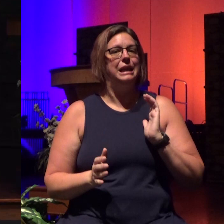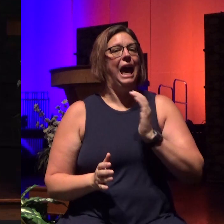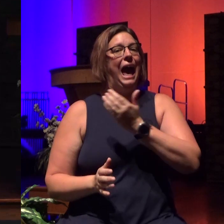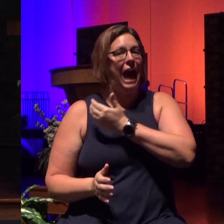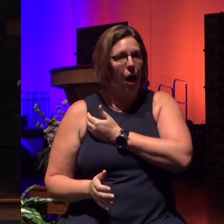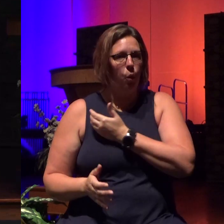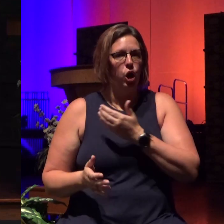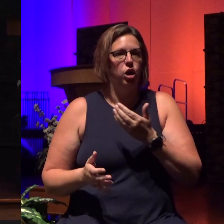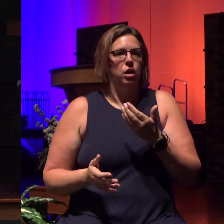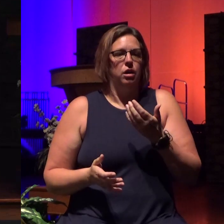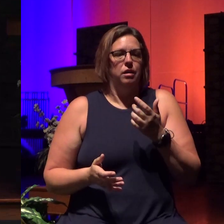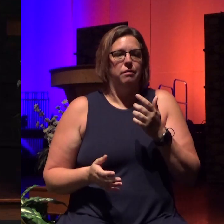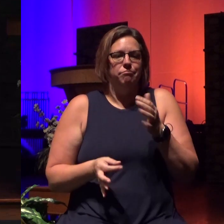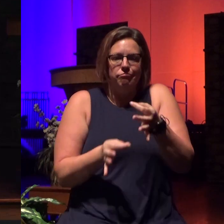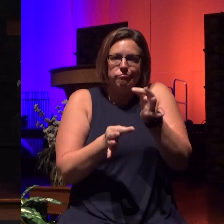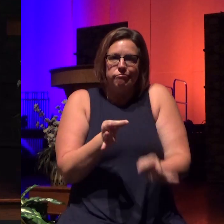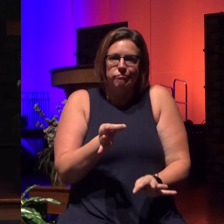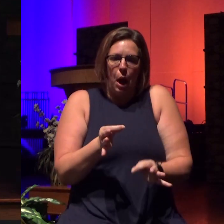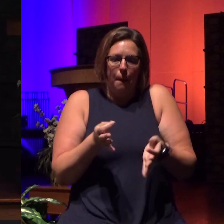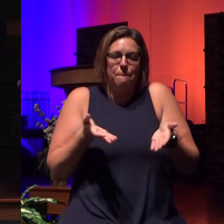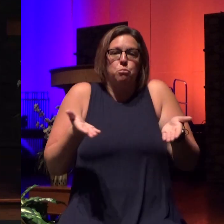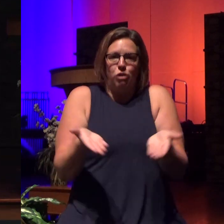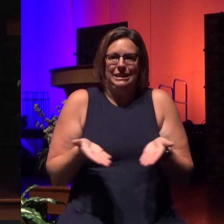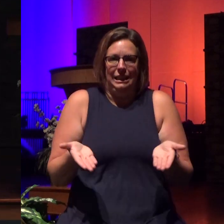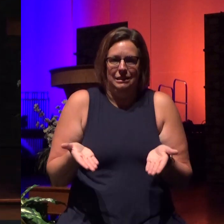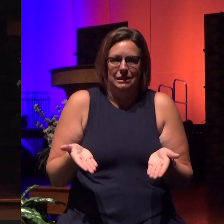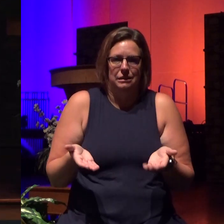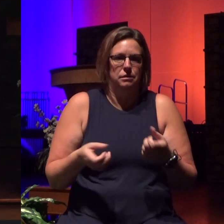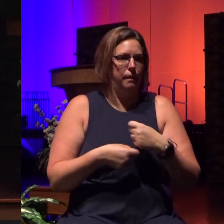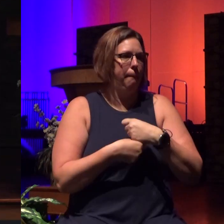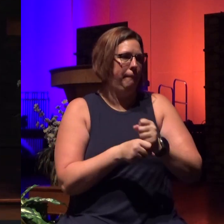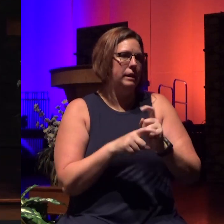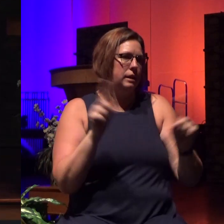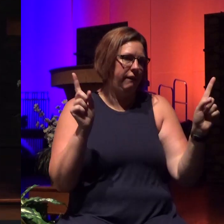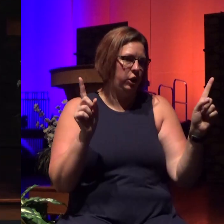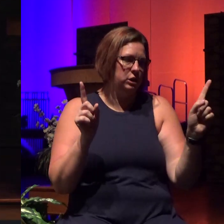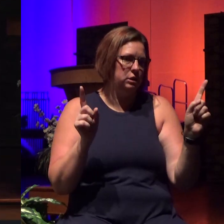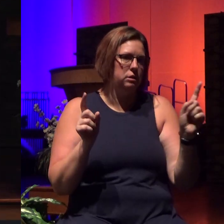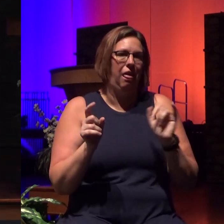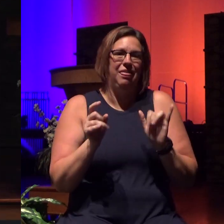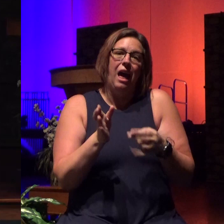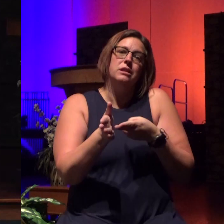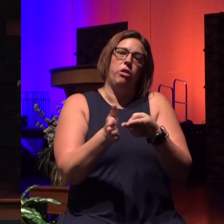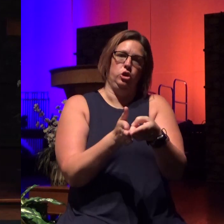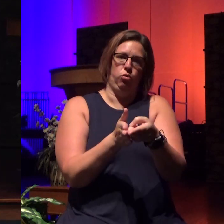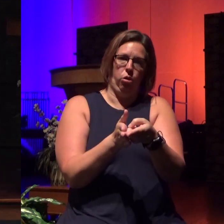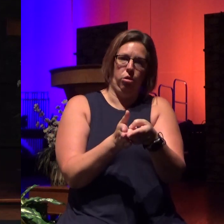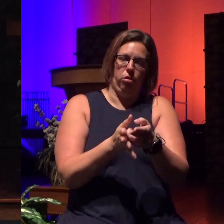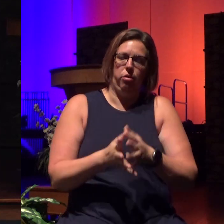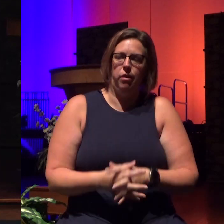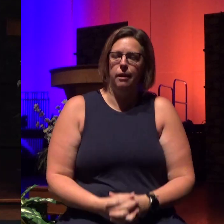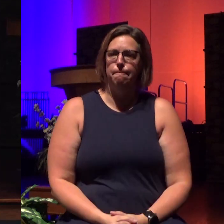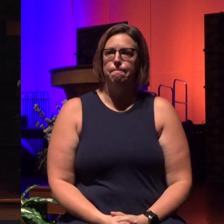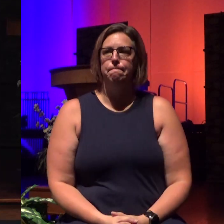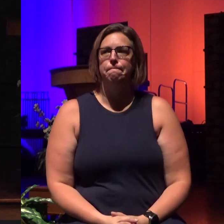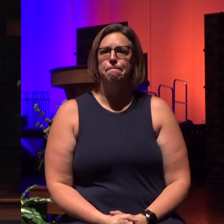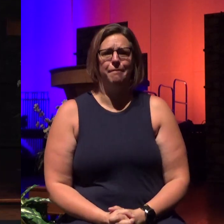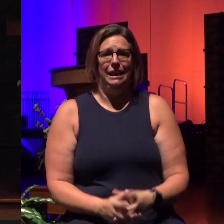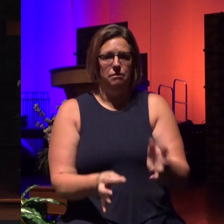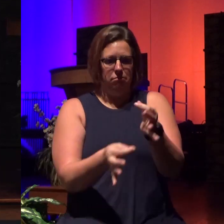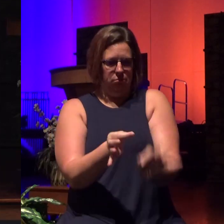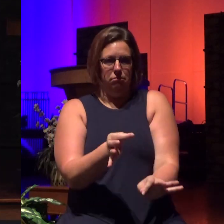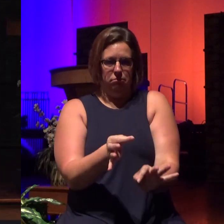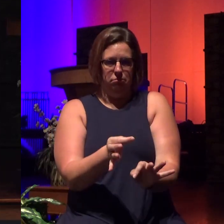presence makes a difference. That's really the truth. And that's so